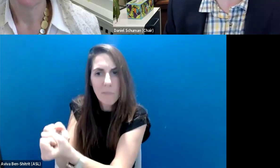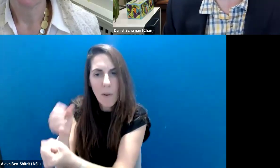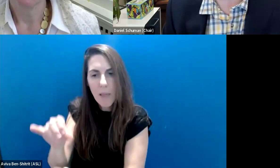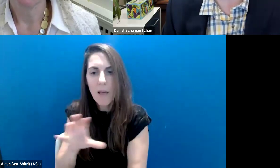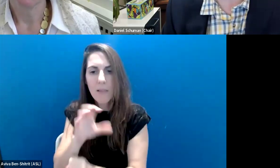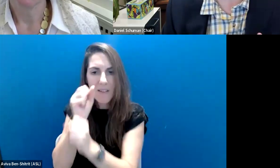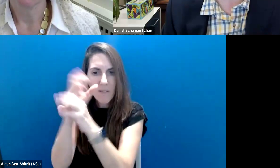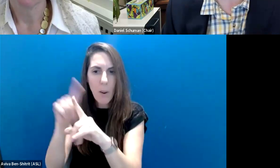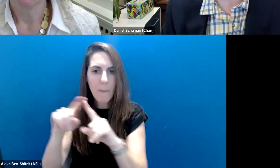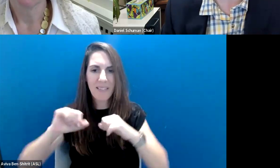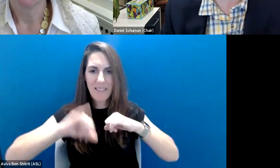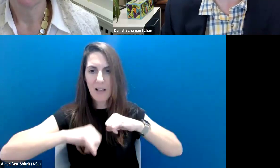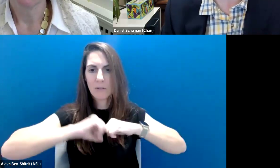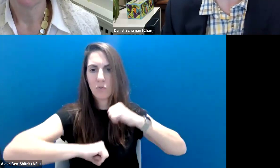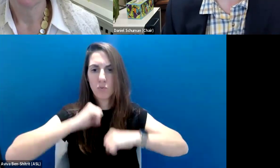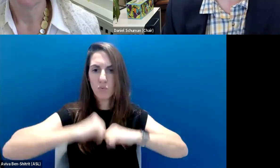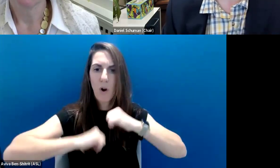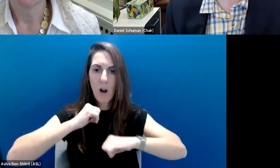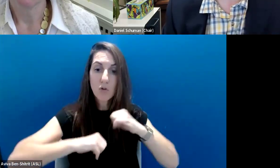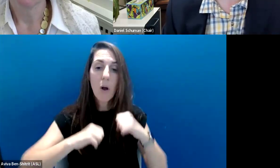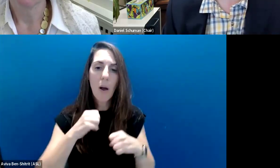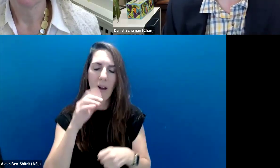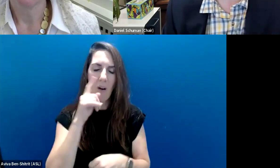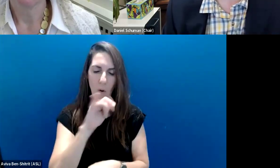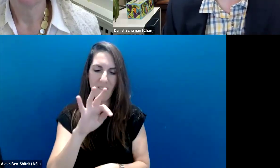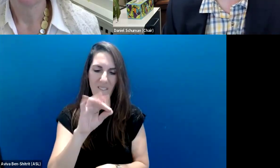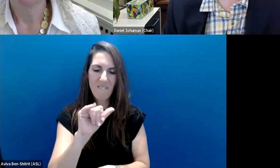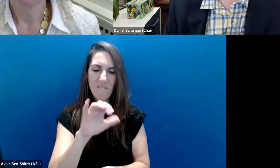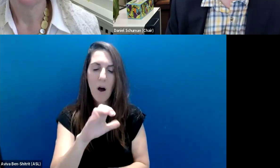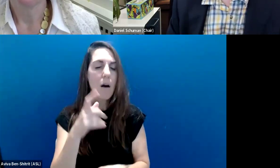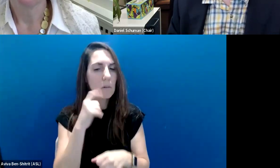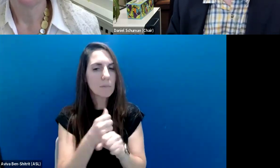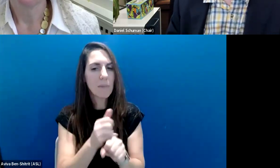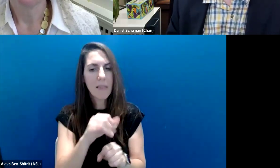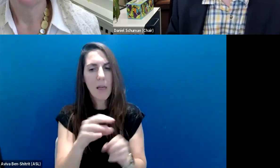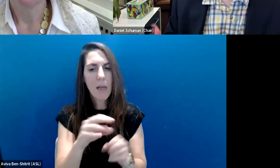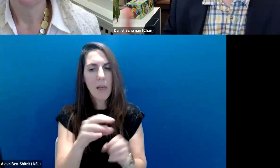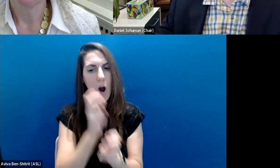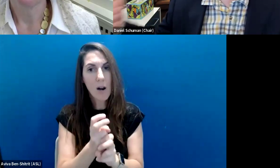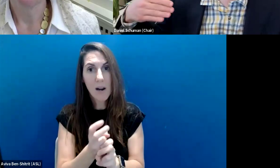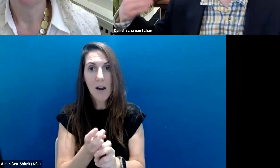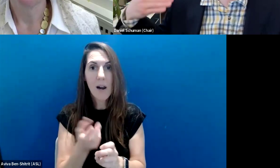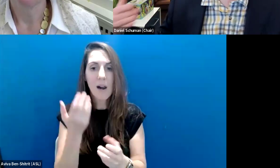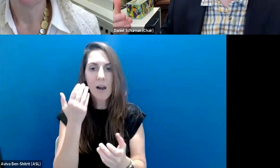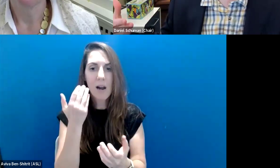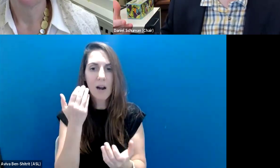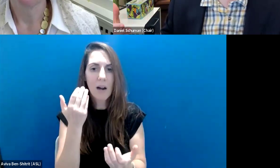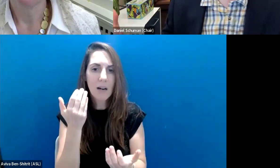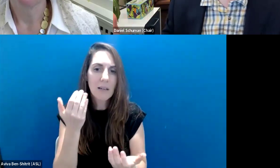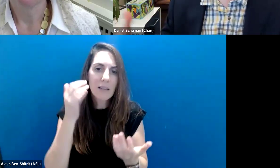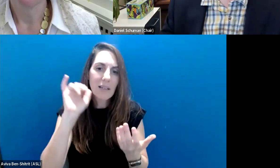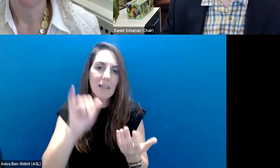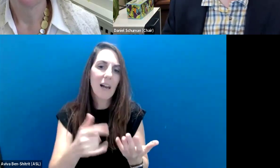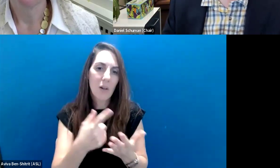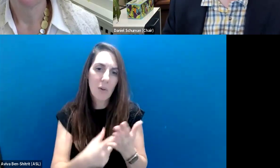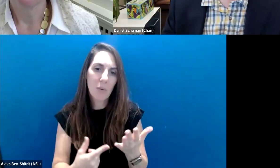the FOC makes it hard to do some of that stuff. So that's not responsible. That's sort of what's in the back of my head.